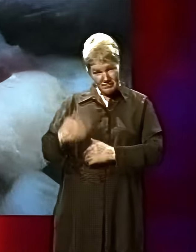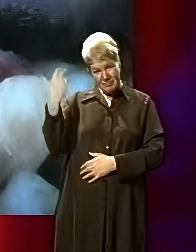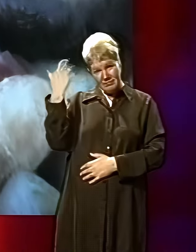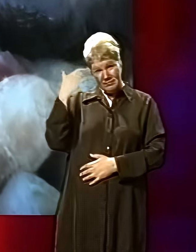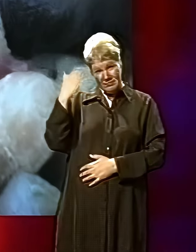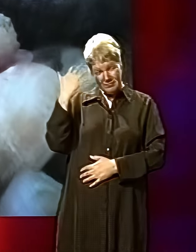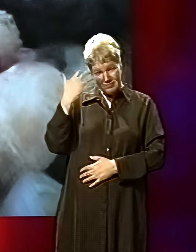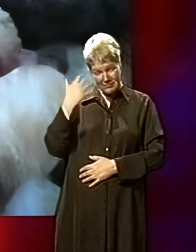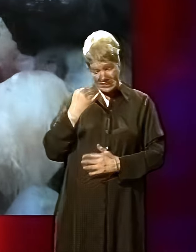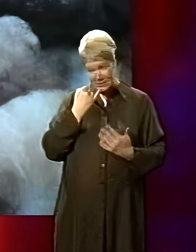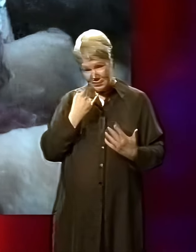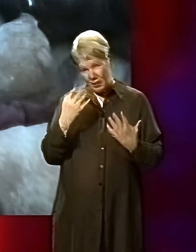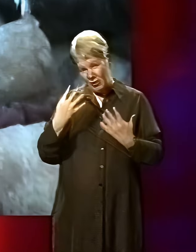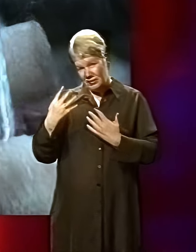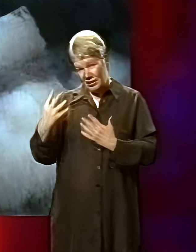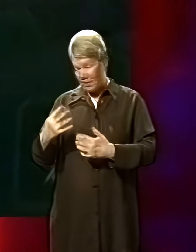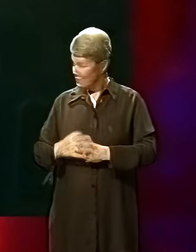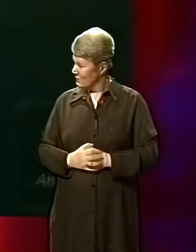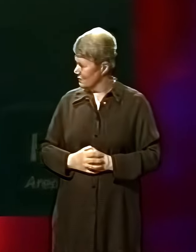contemporary £6.99.